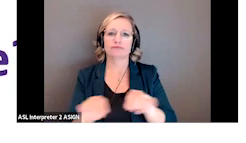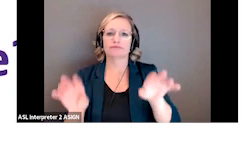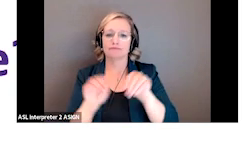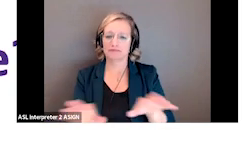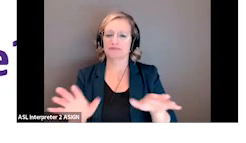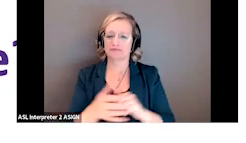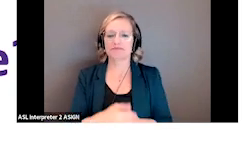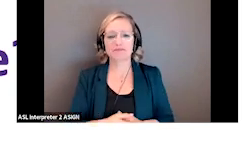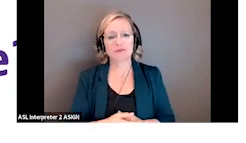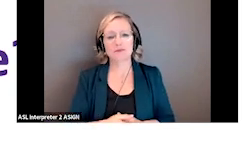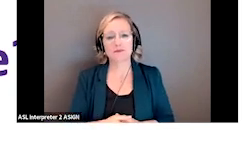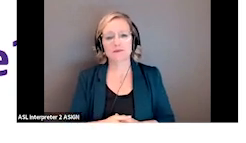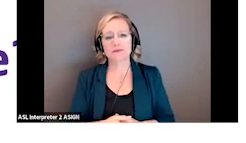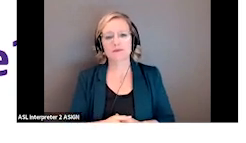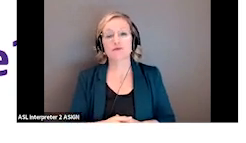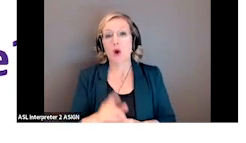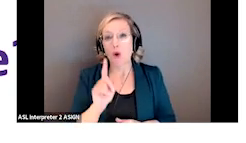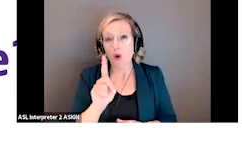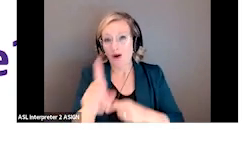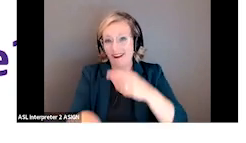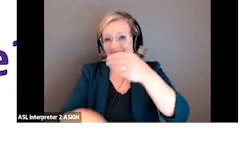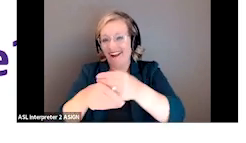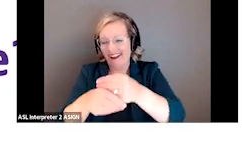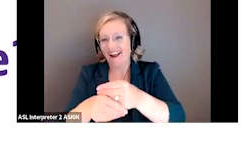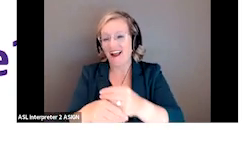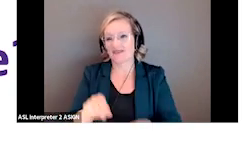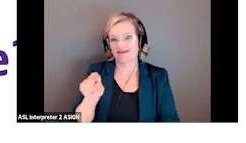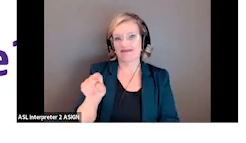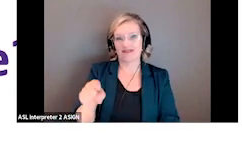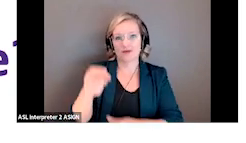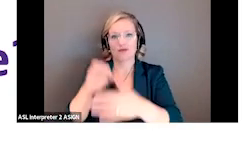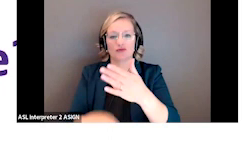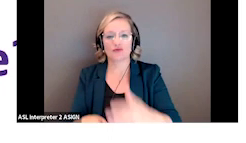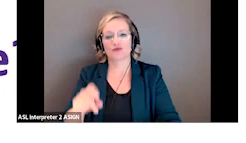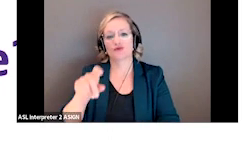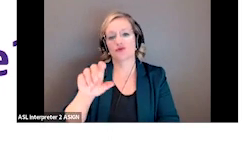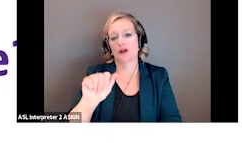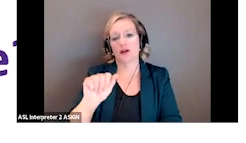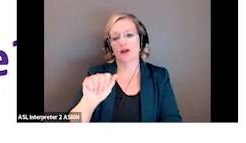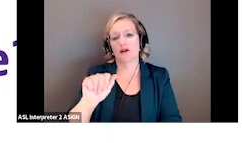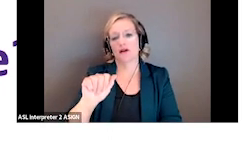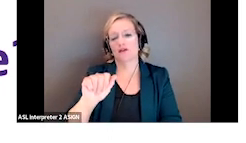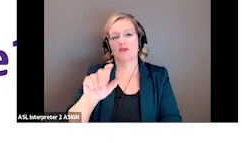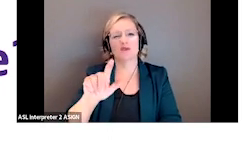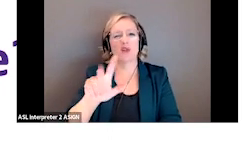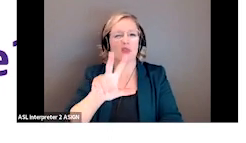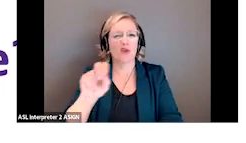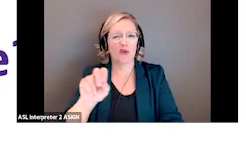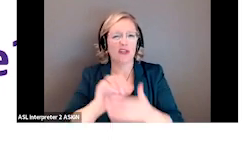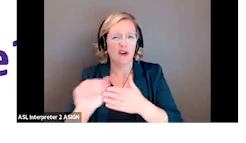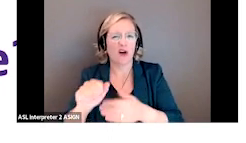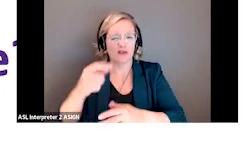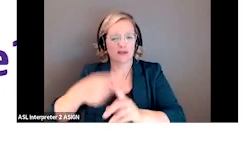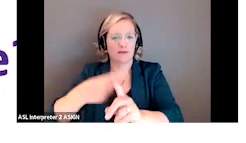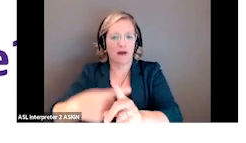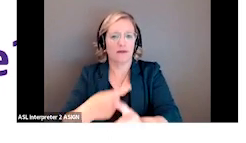There's also an account fee. Amazon charges $30 per month to qualify for free Prime shipping, and it's